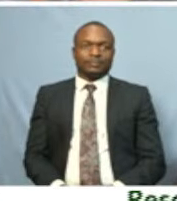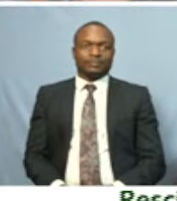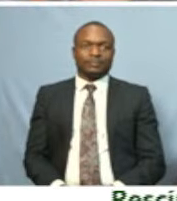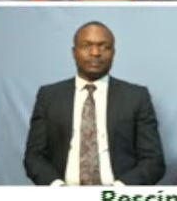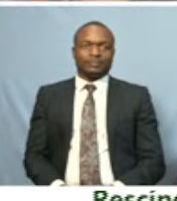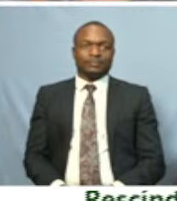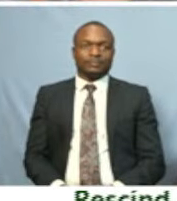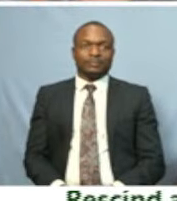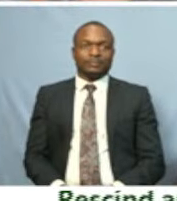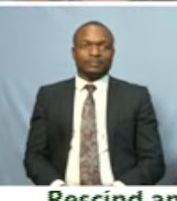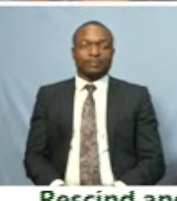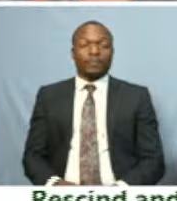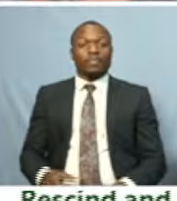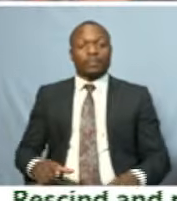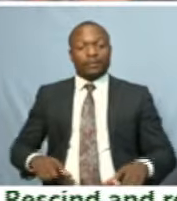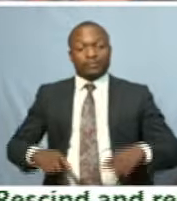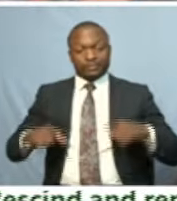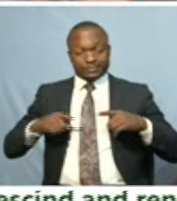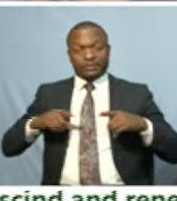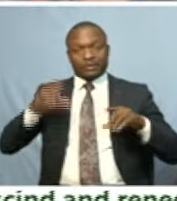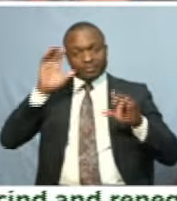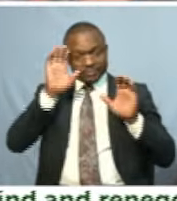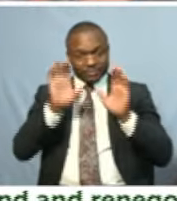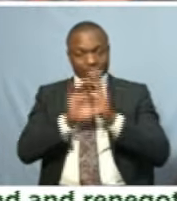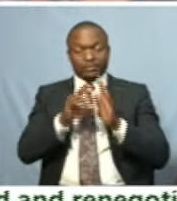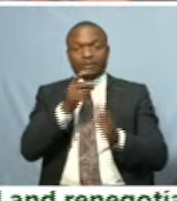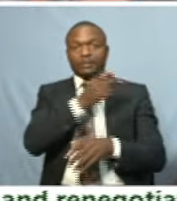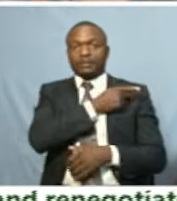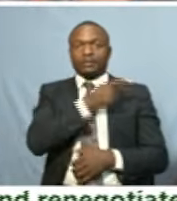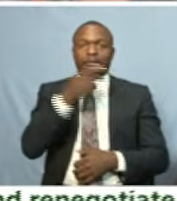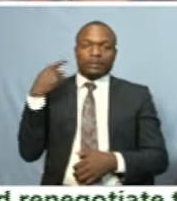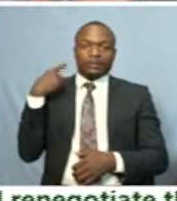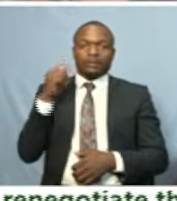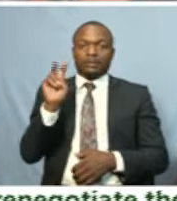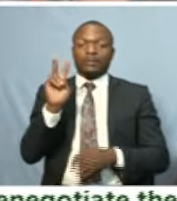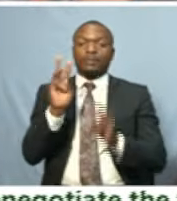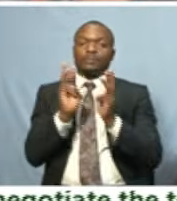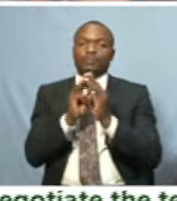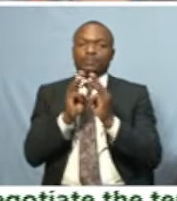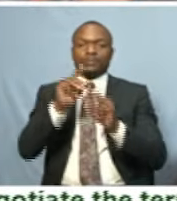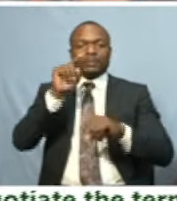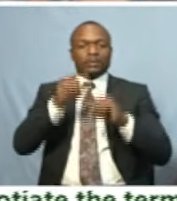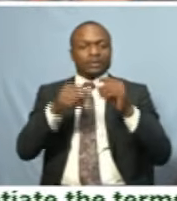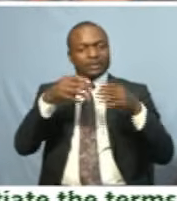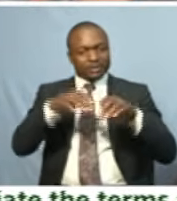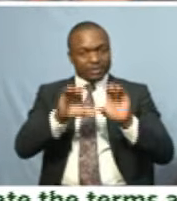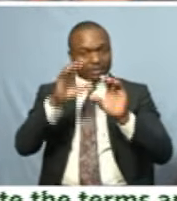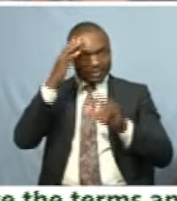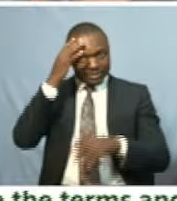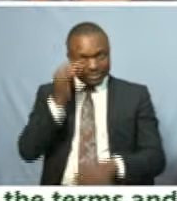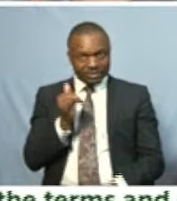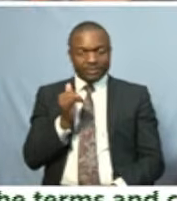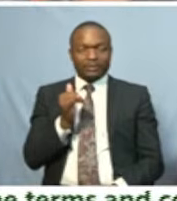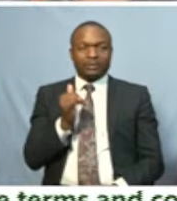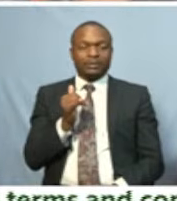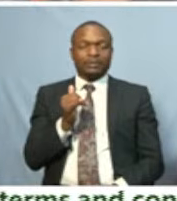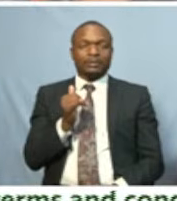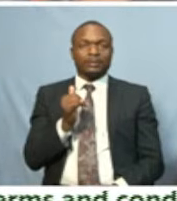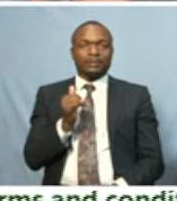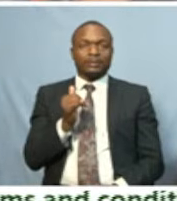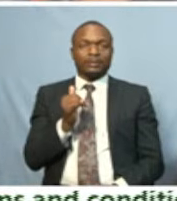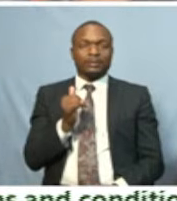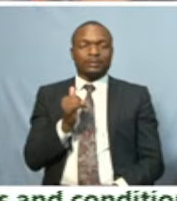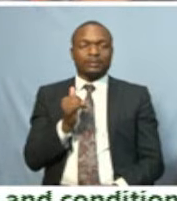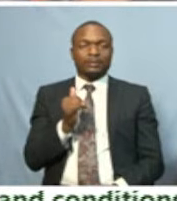Good evening. Live visuals on Parliamentary television. Business cannot proceed for now because